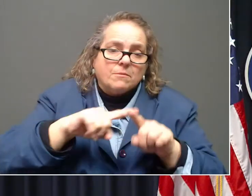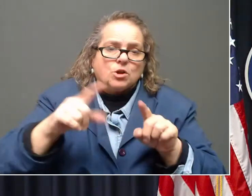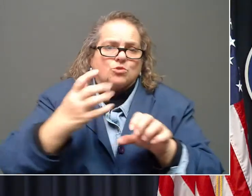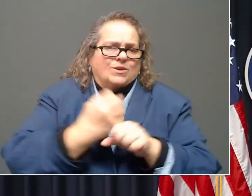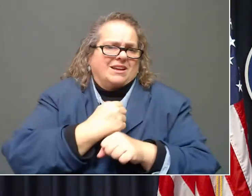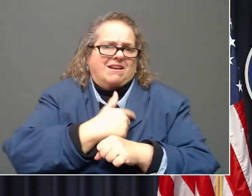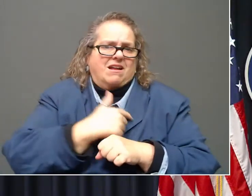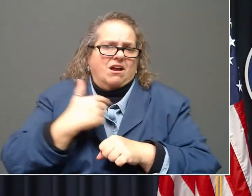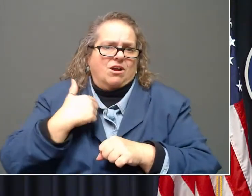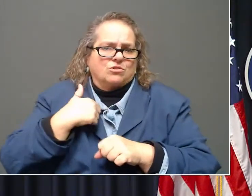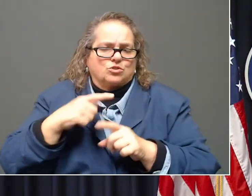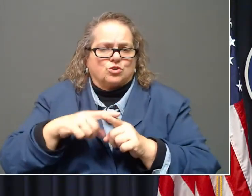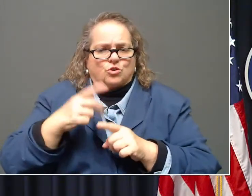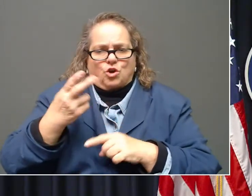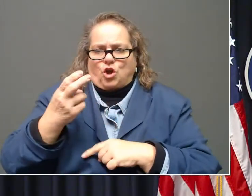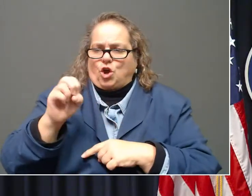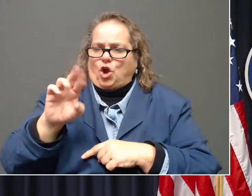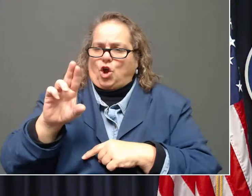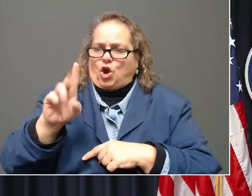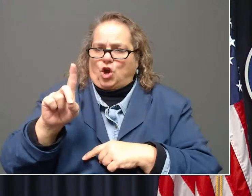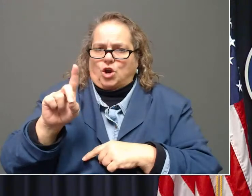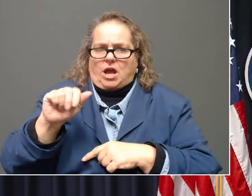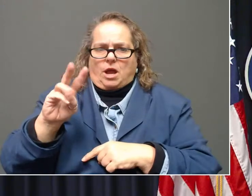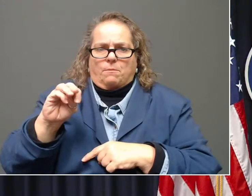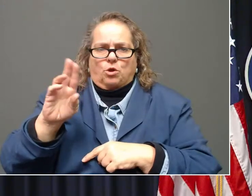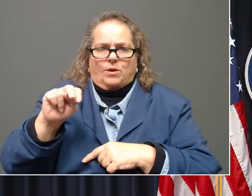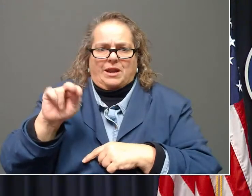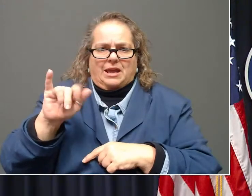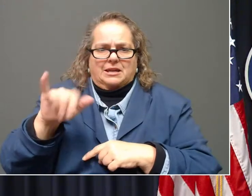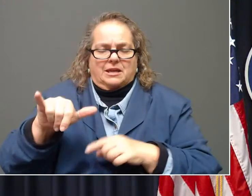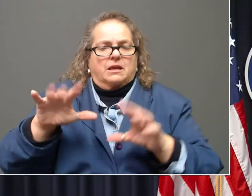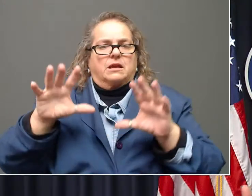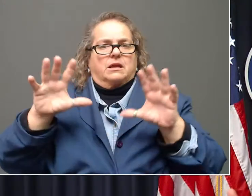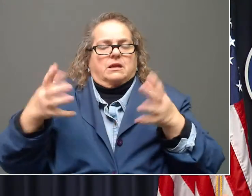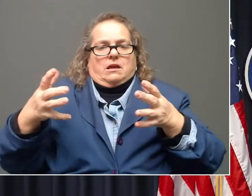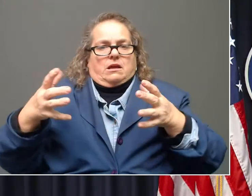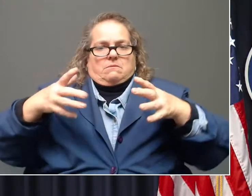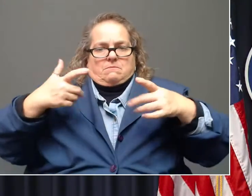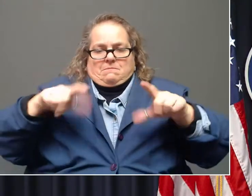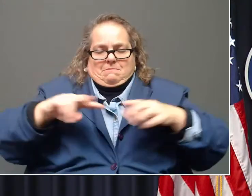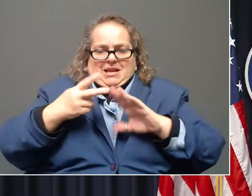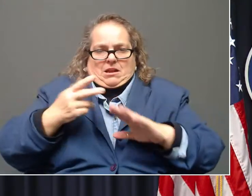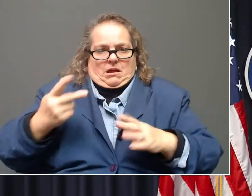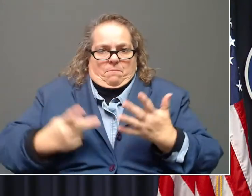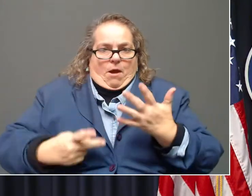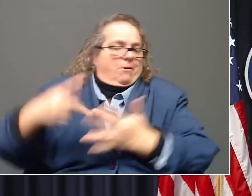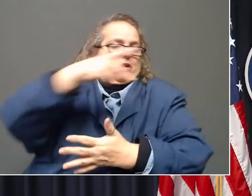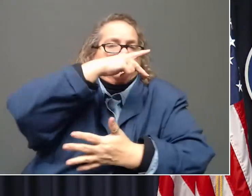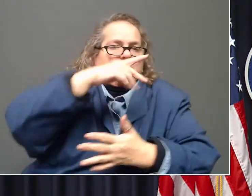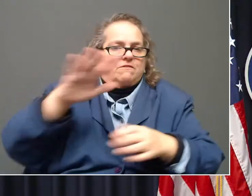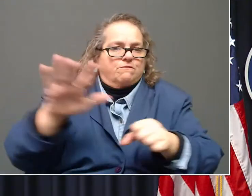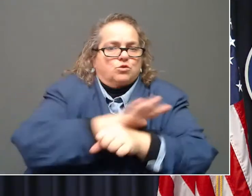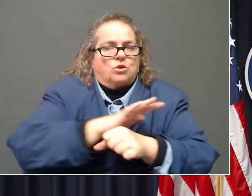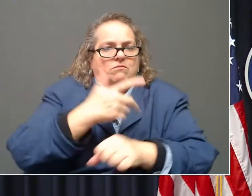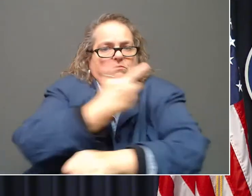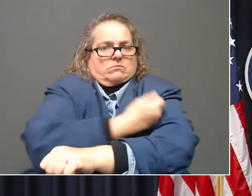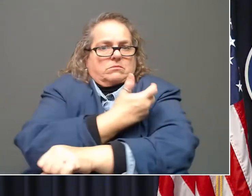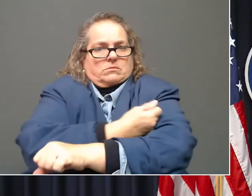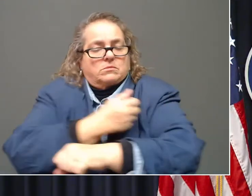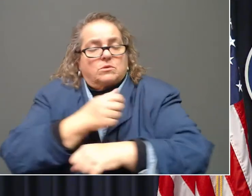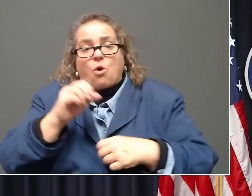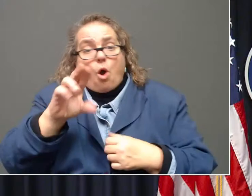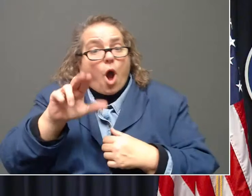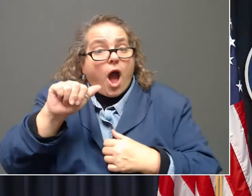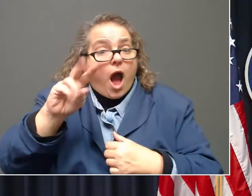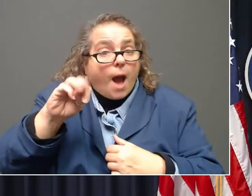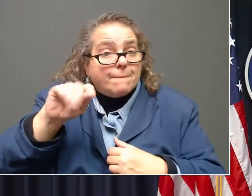areas, group homes for adults and children with disabilities and others. Again, harder to reach